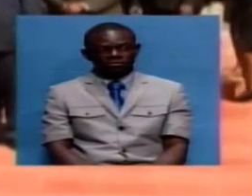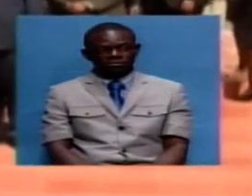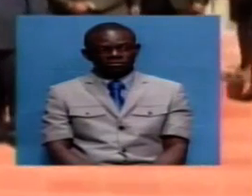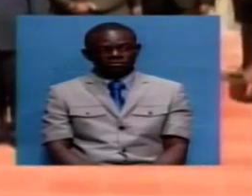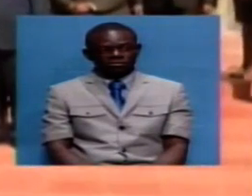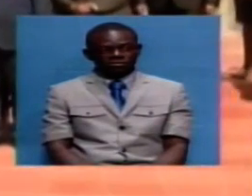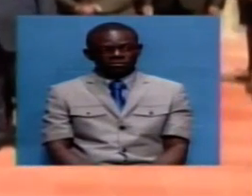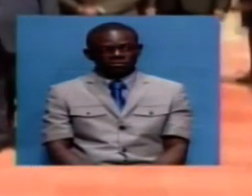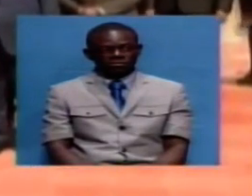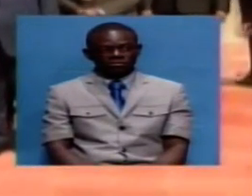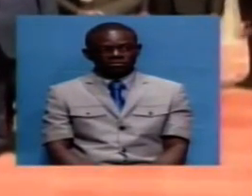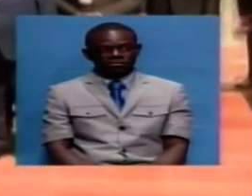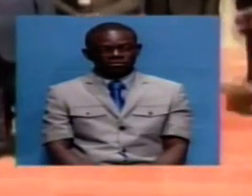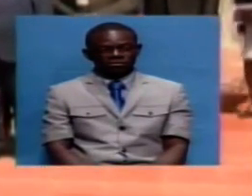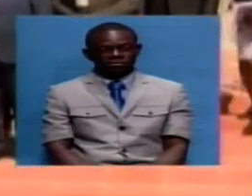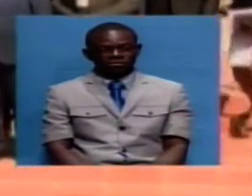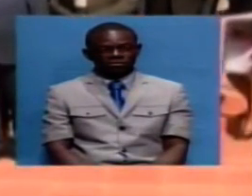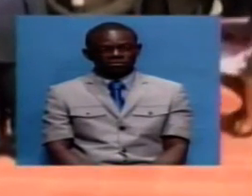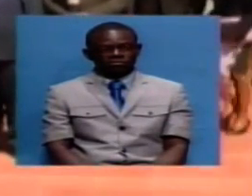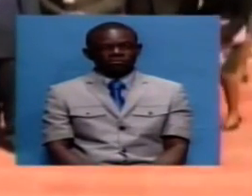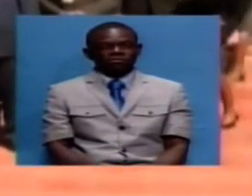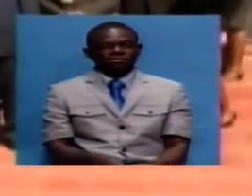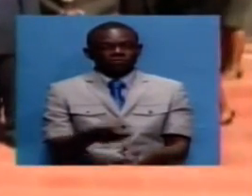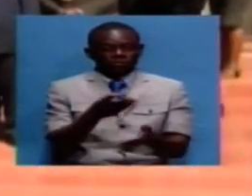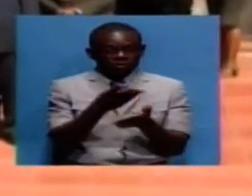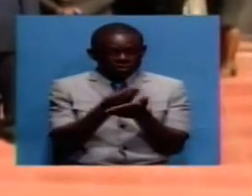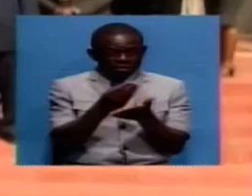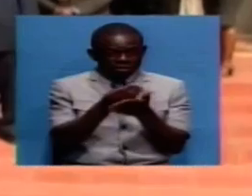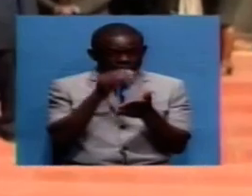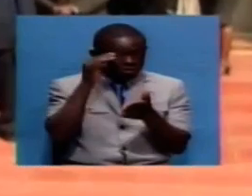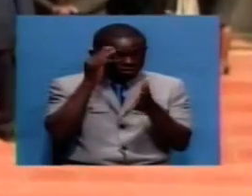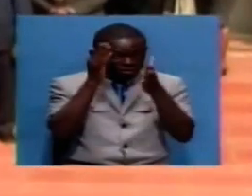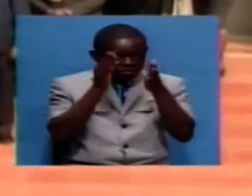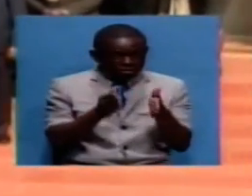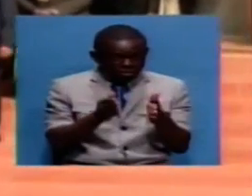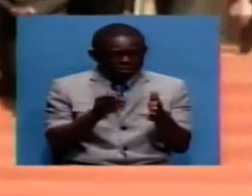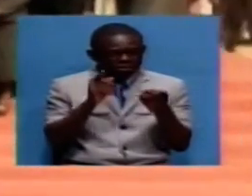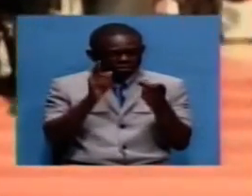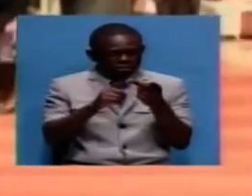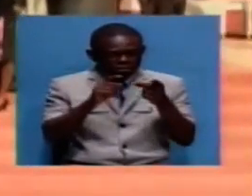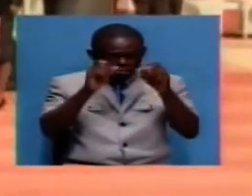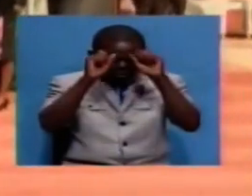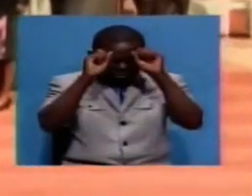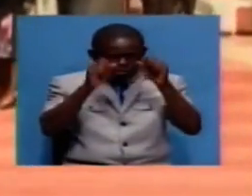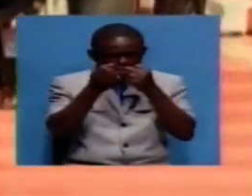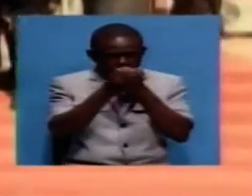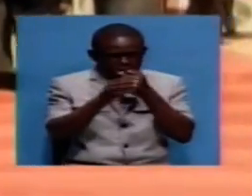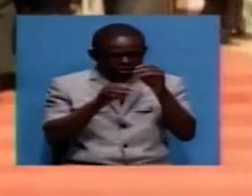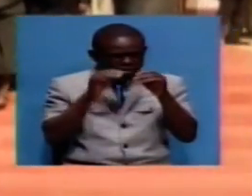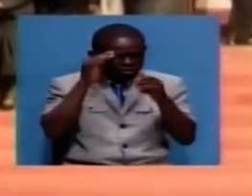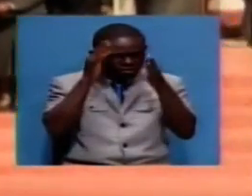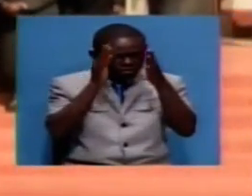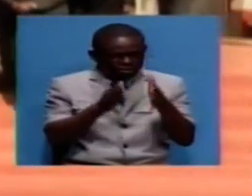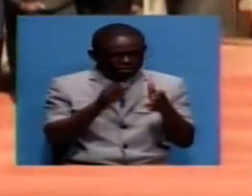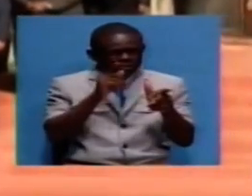The meeting was attended by Finance Minister Felix Mutati, Presidential Affairs Minister Freedom Skazwe, Secretary